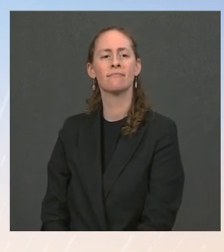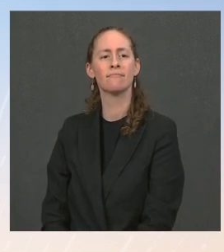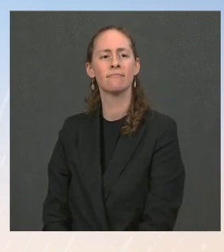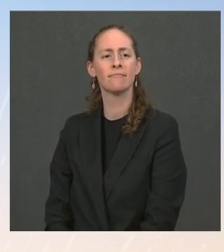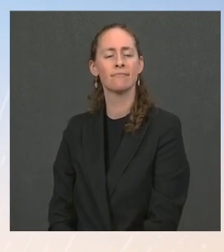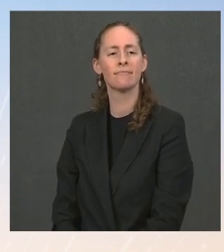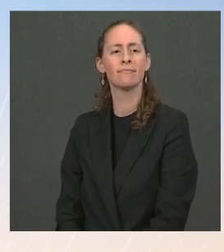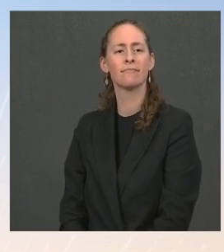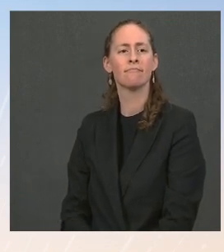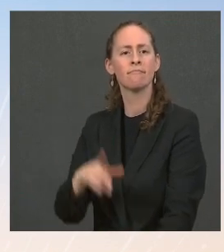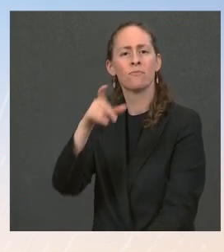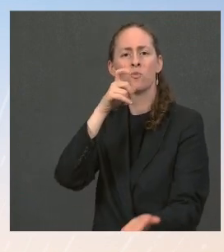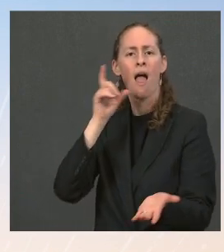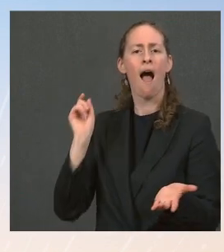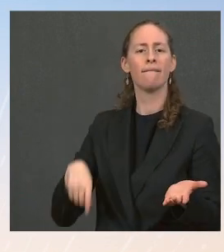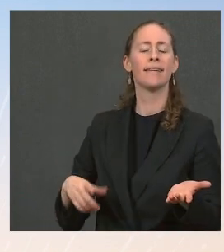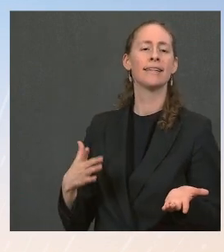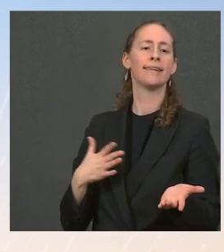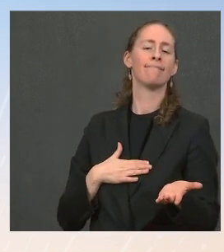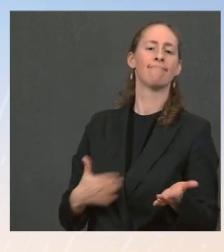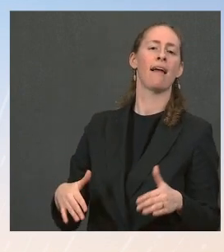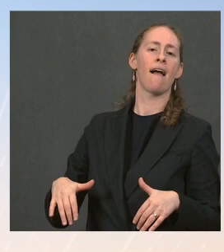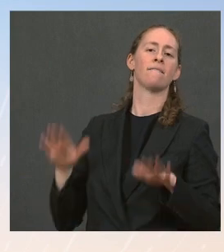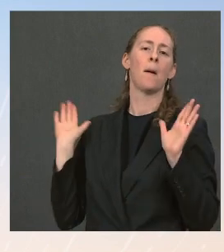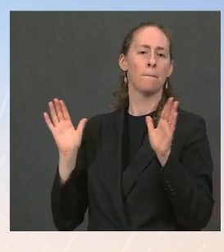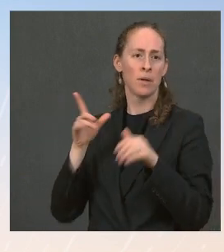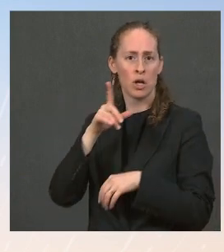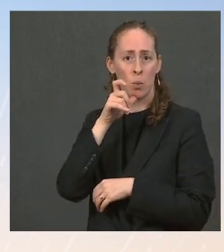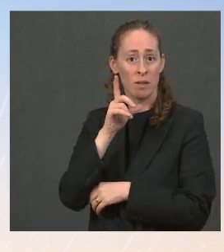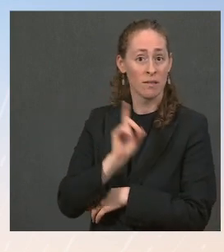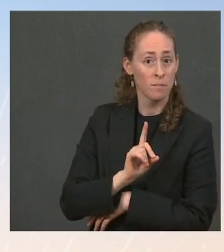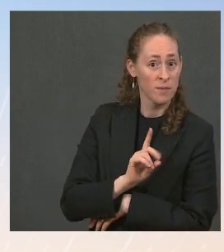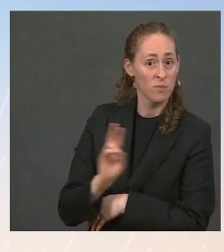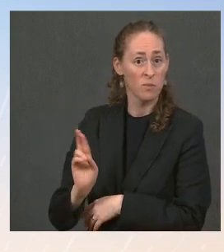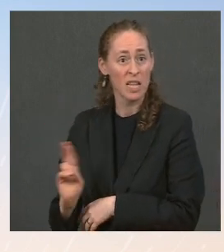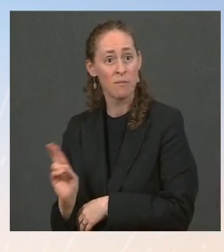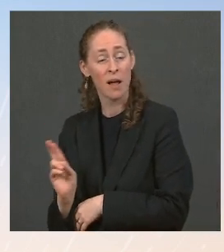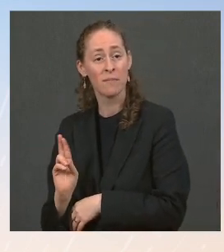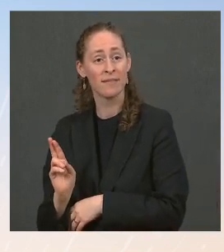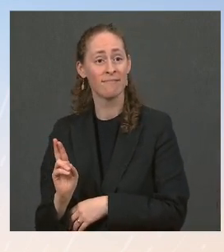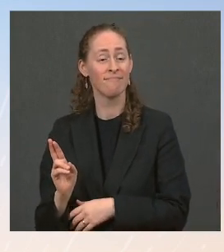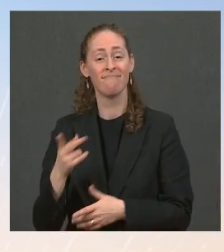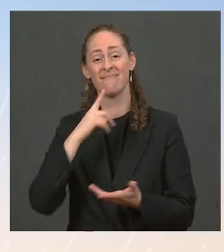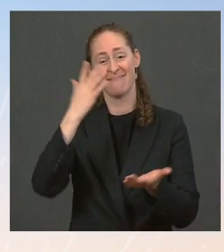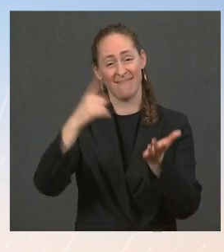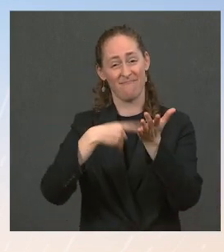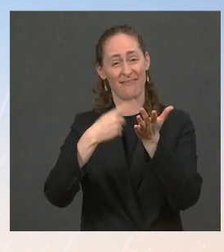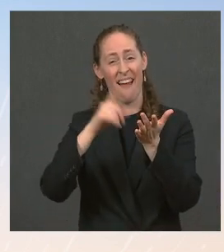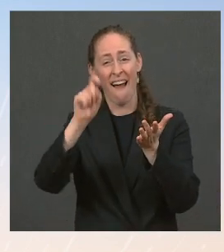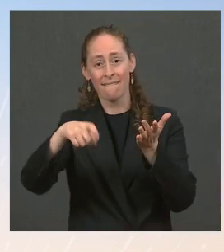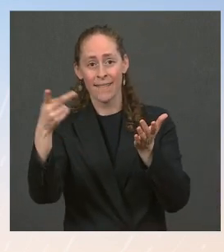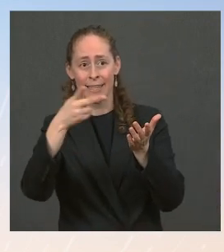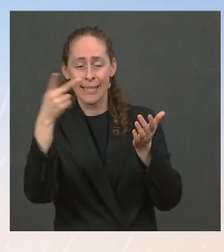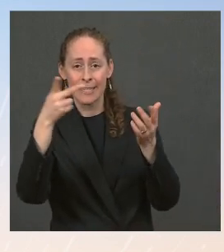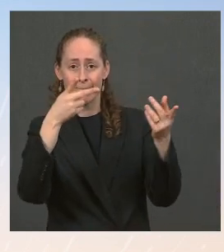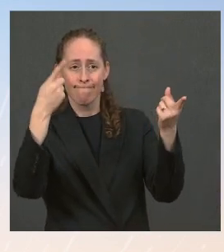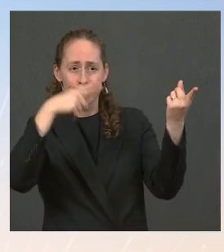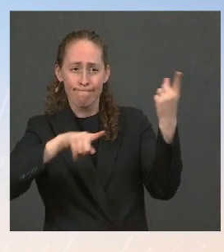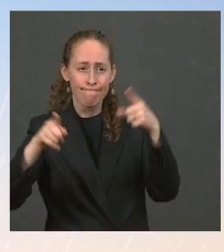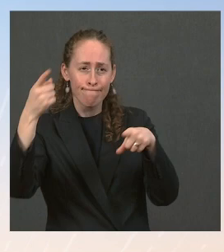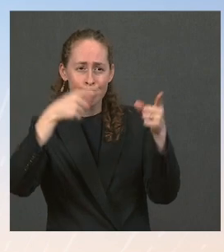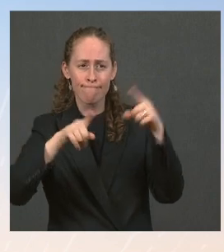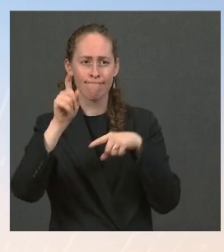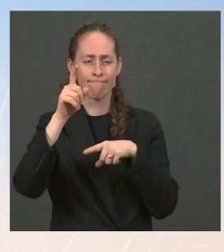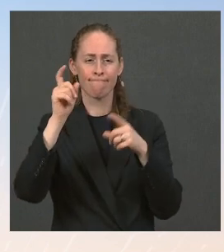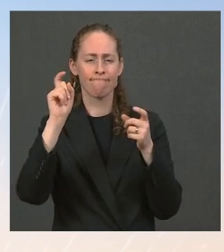Democrats? Sometimes there's need for compromise from every end, but he'll know more after these discussions today in the coming days. So let me ask